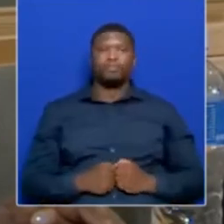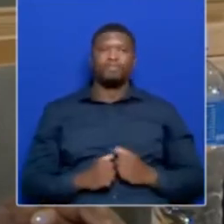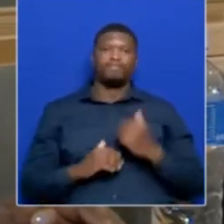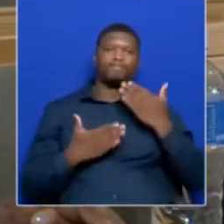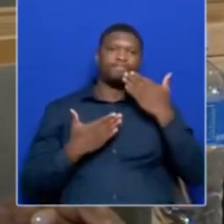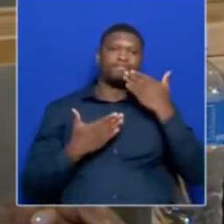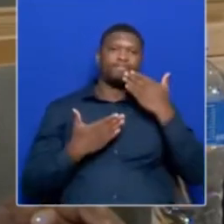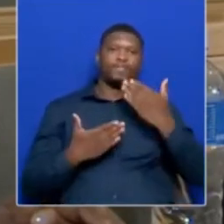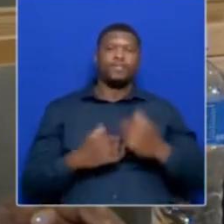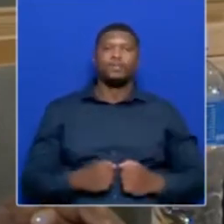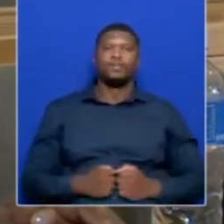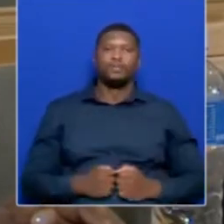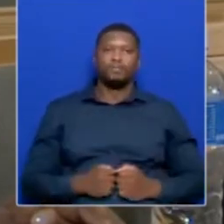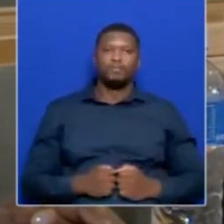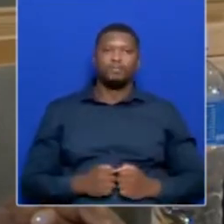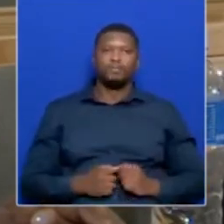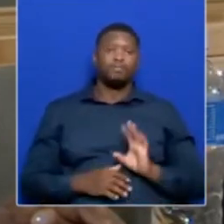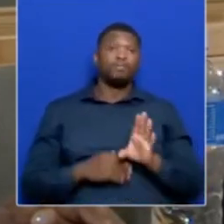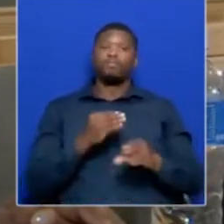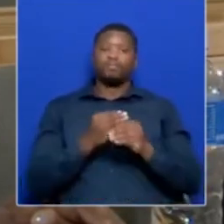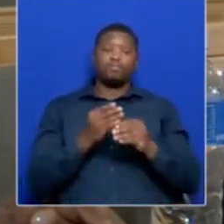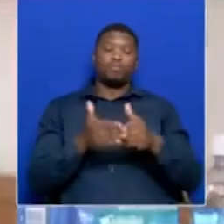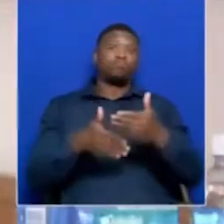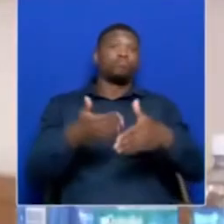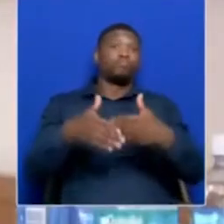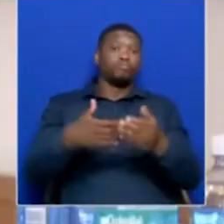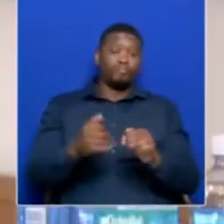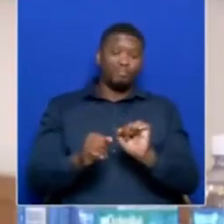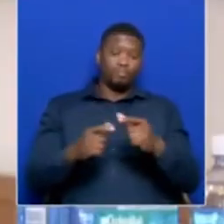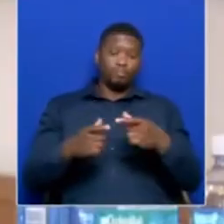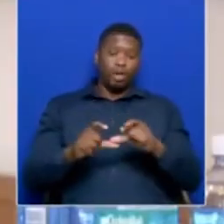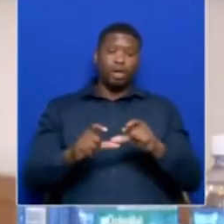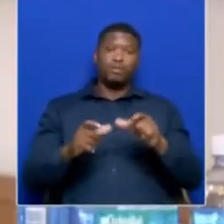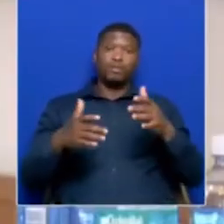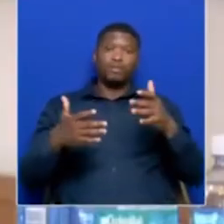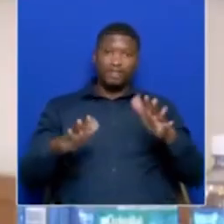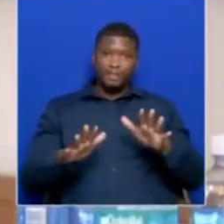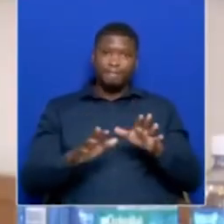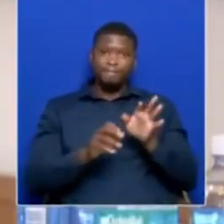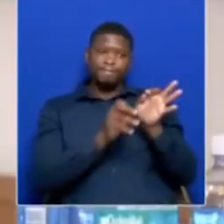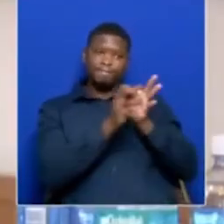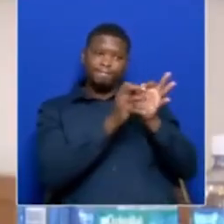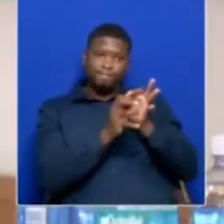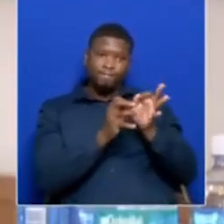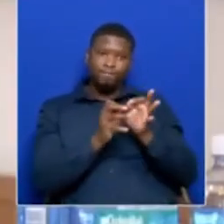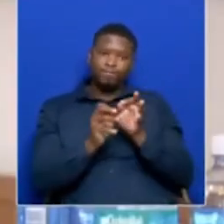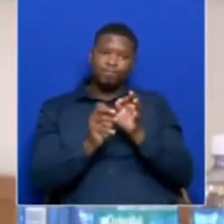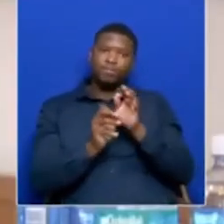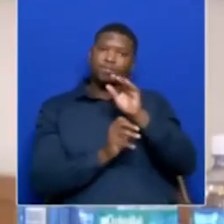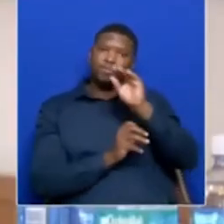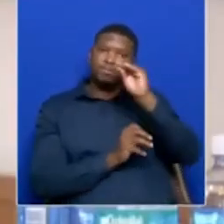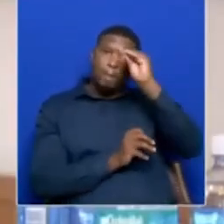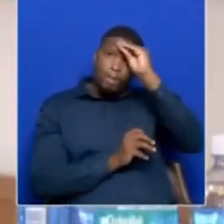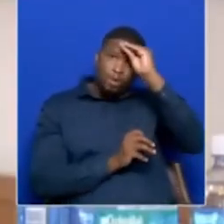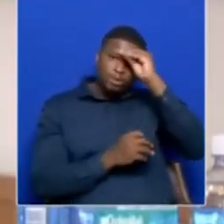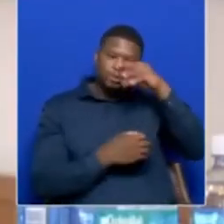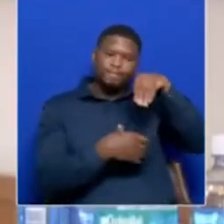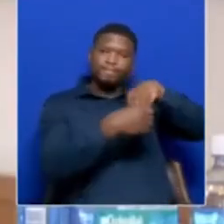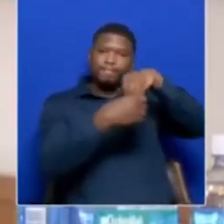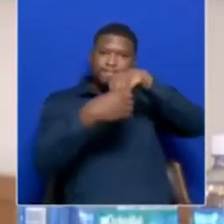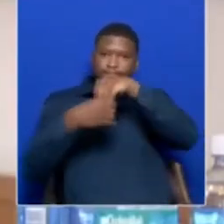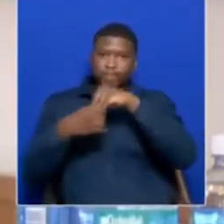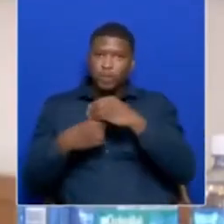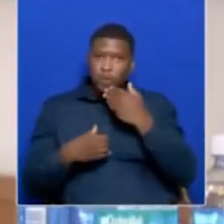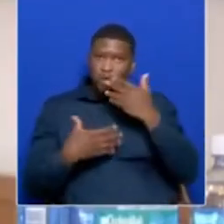further on in that paragraph, you also disclose the identities of the persons you say are police officers who